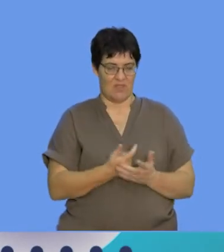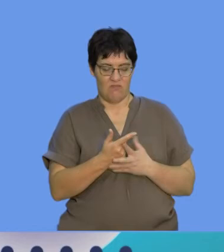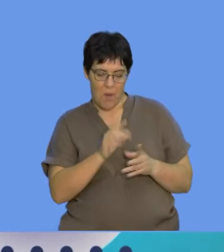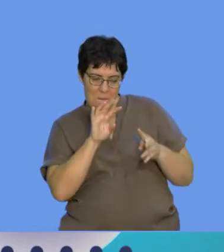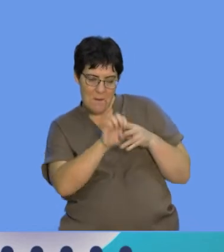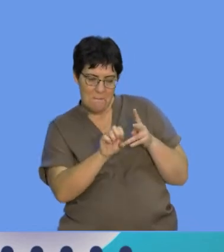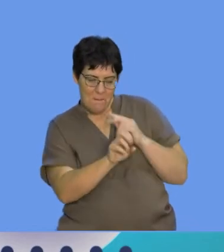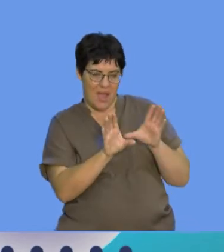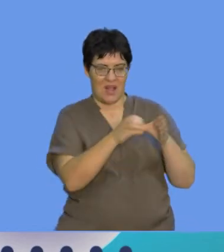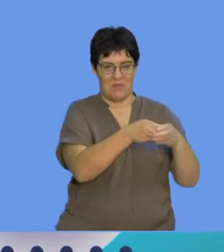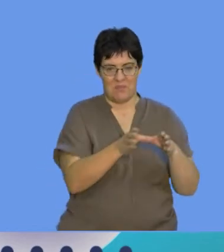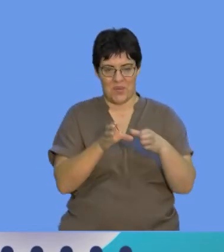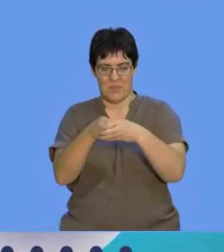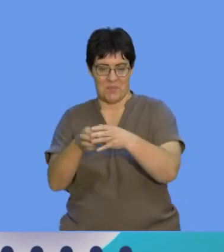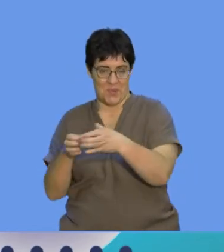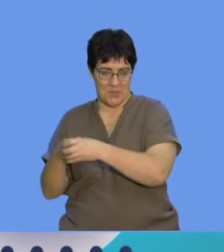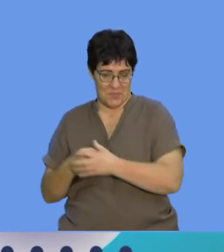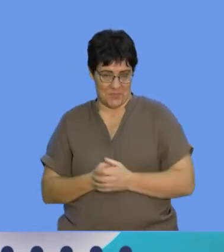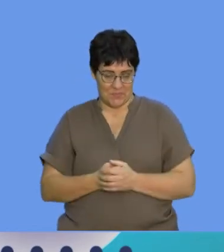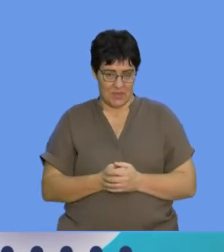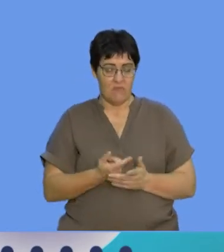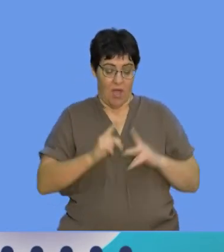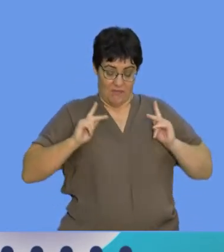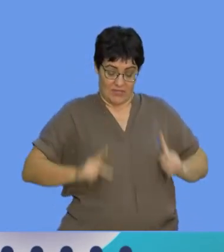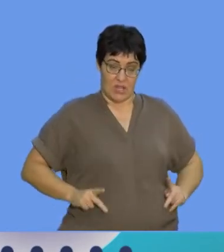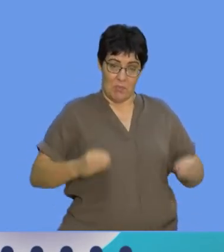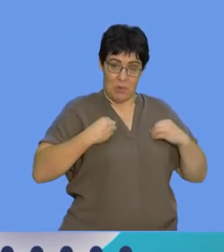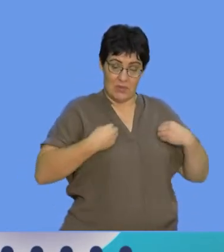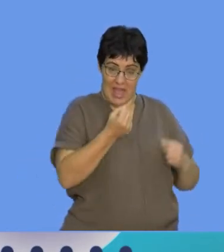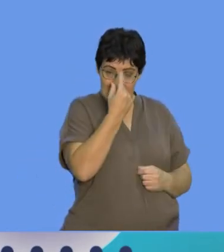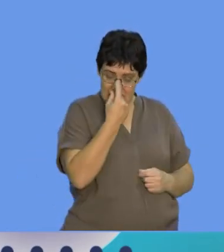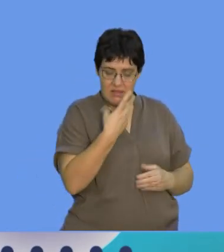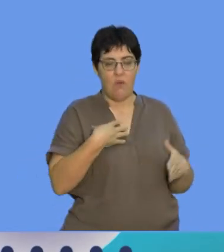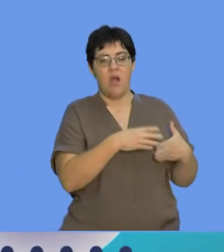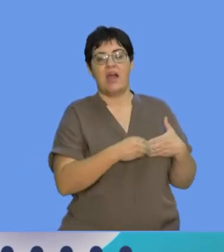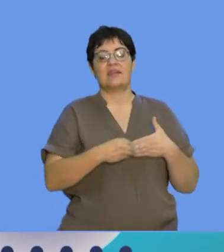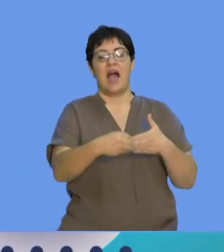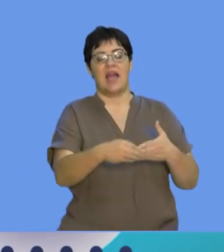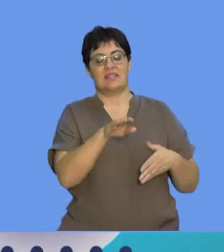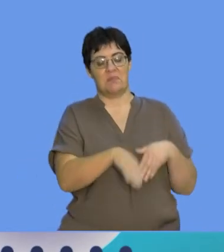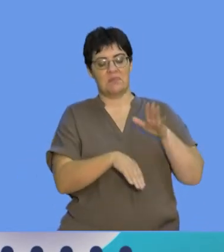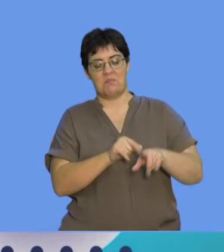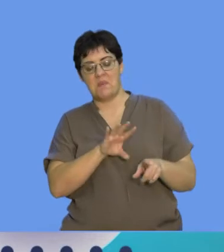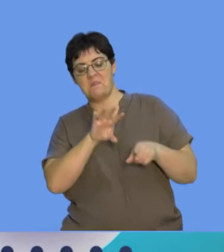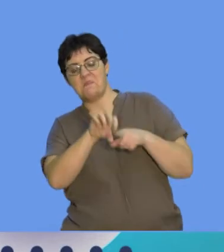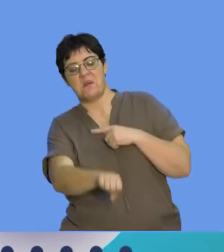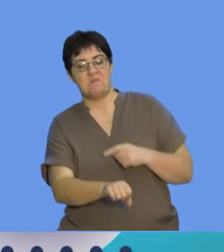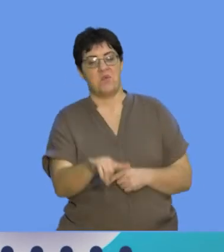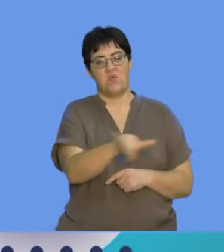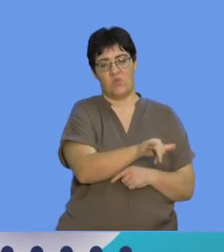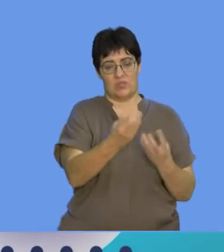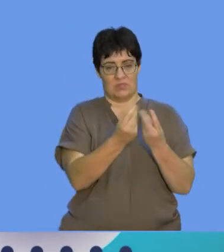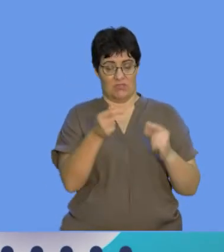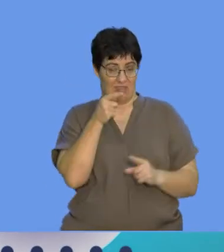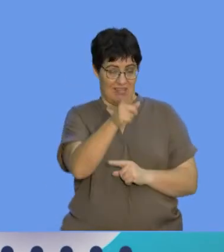classification. So if we understand the physical properties, then we are able to guide our step, in terms of decisions of